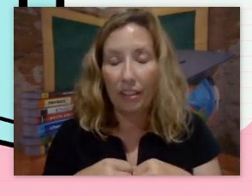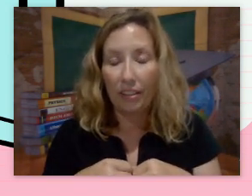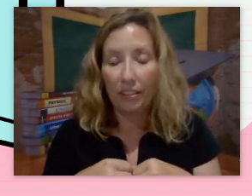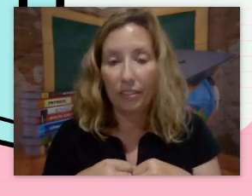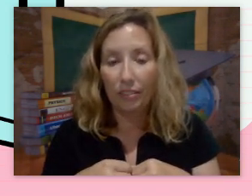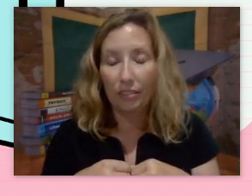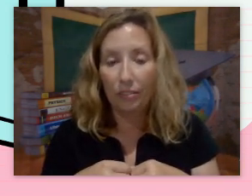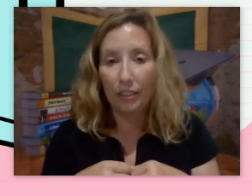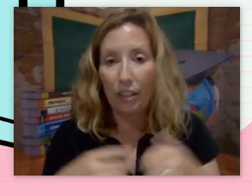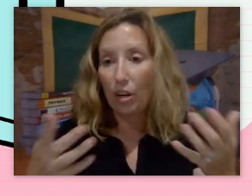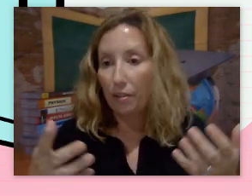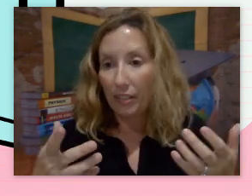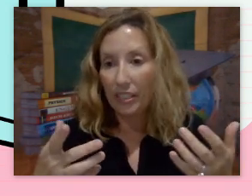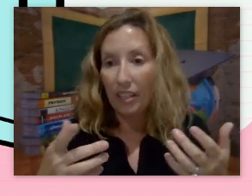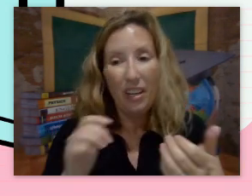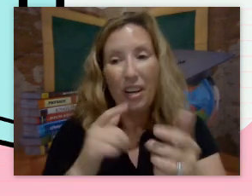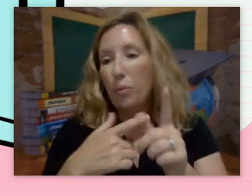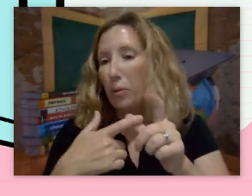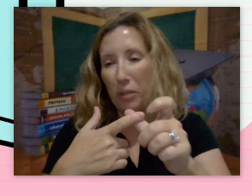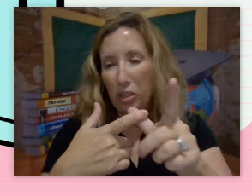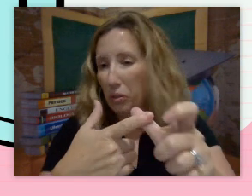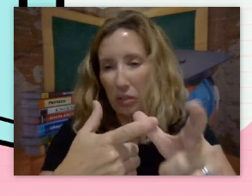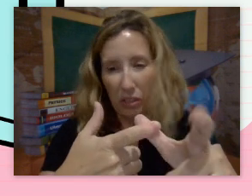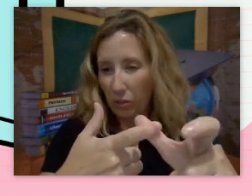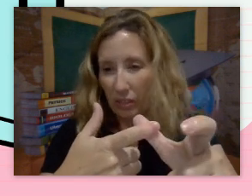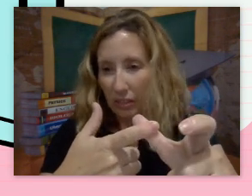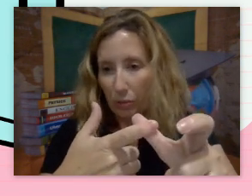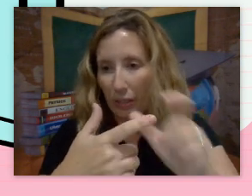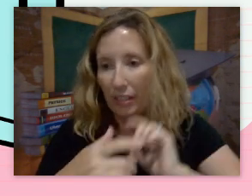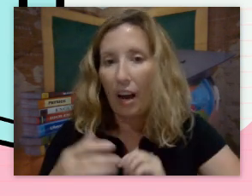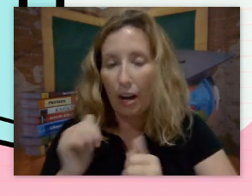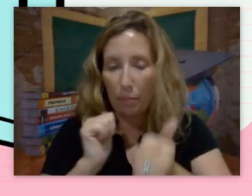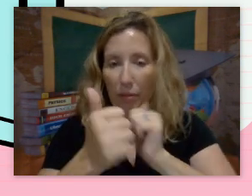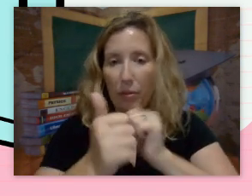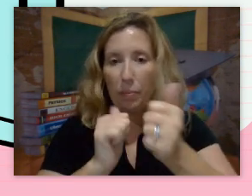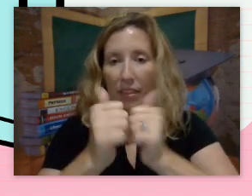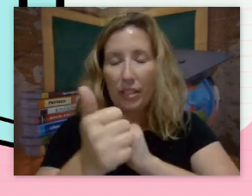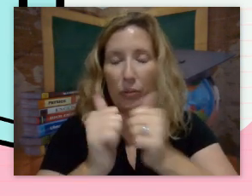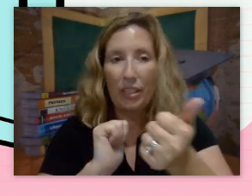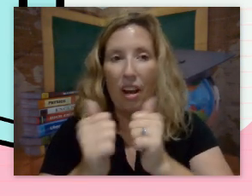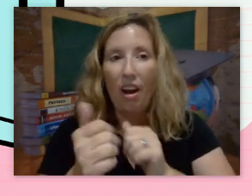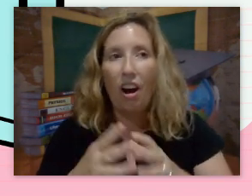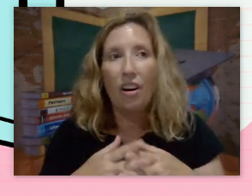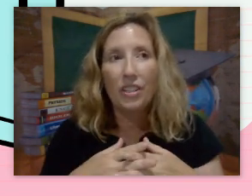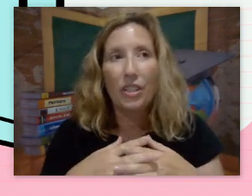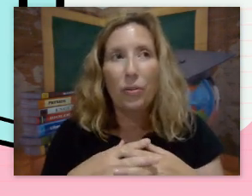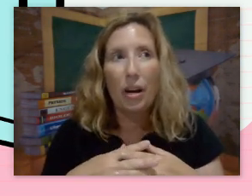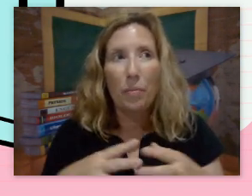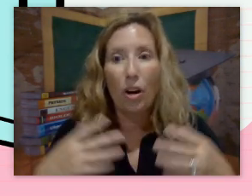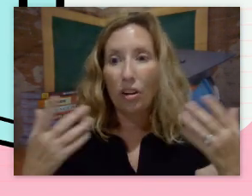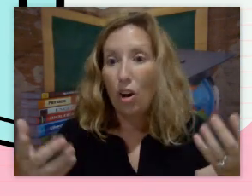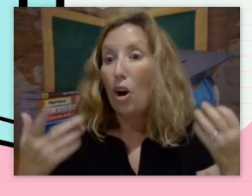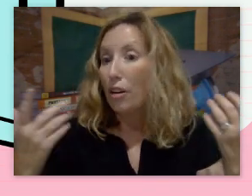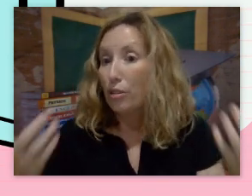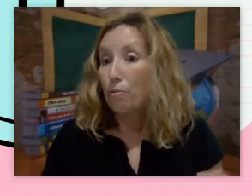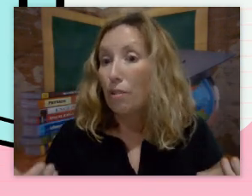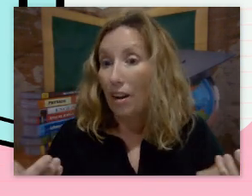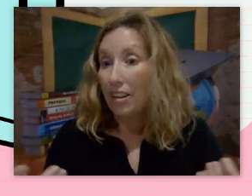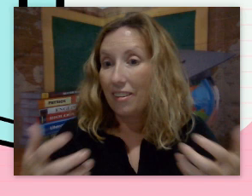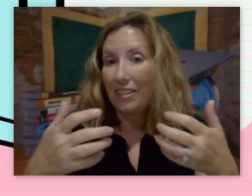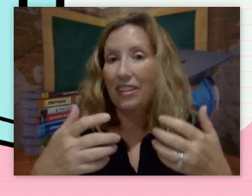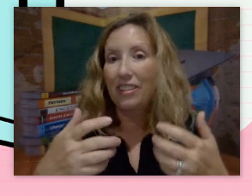their office, we wouldn't choose to use this one. It would be this one. Also, our